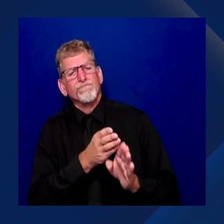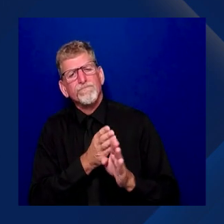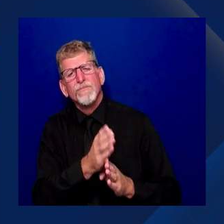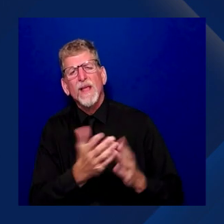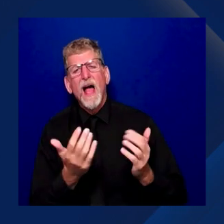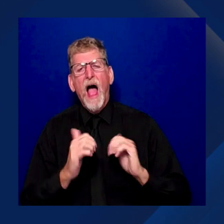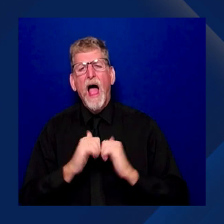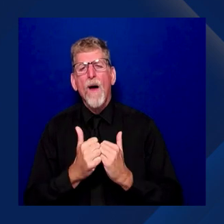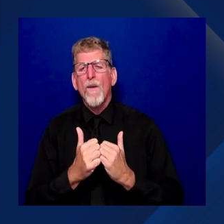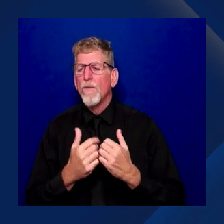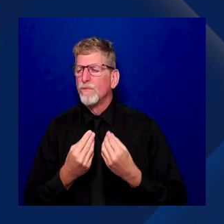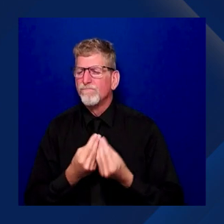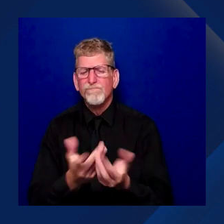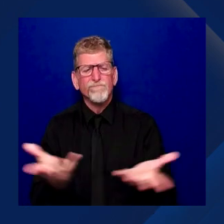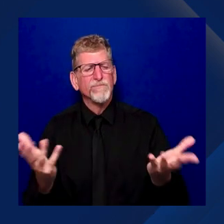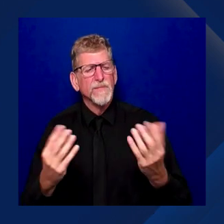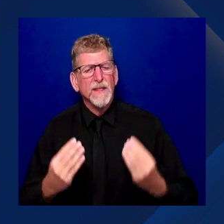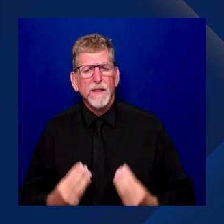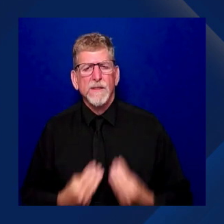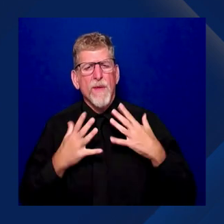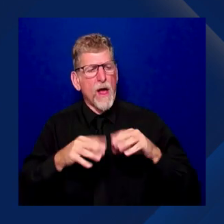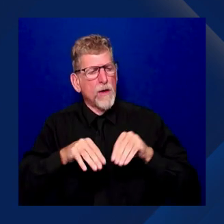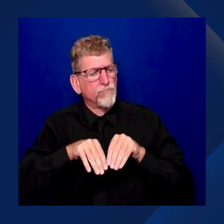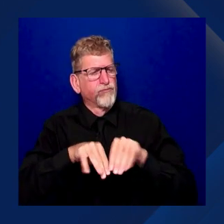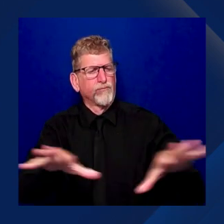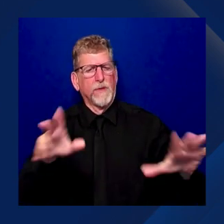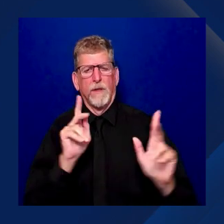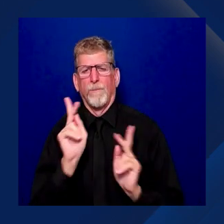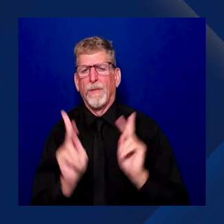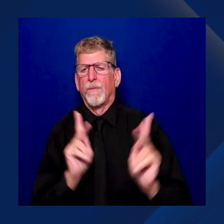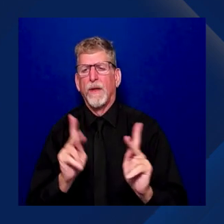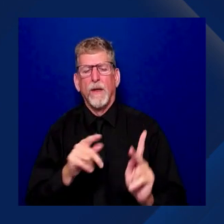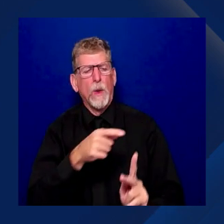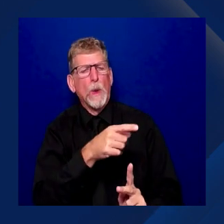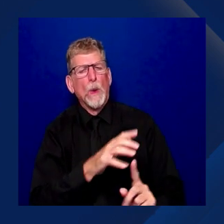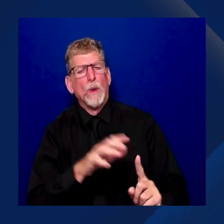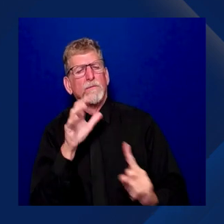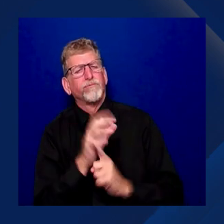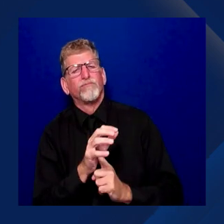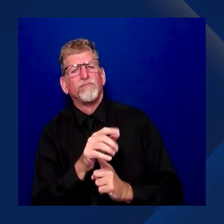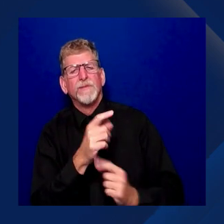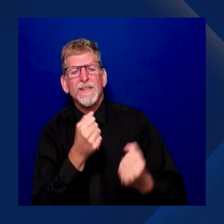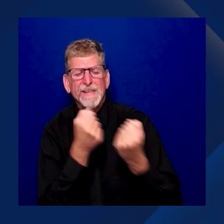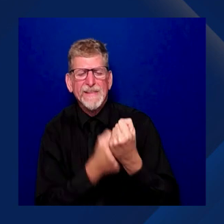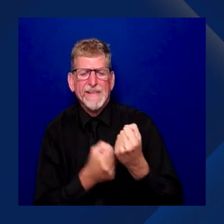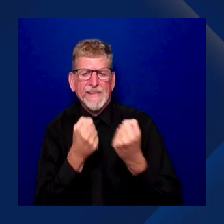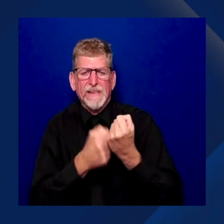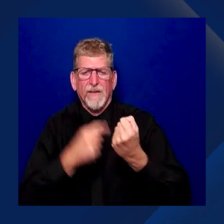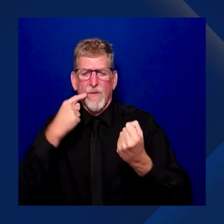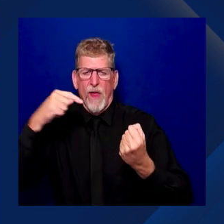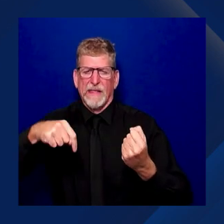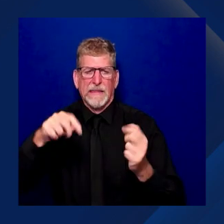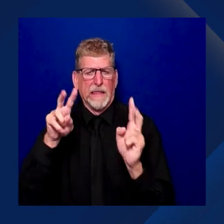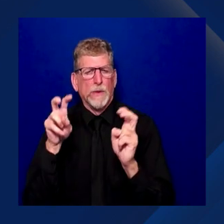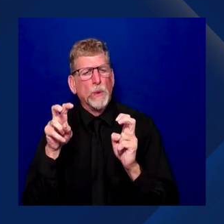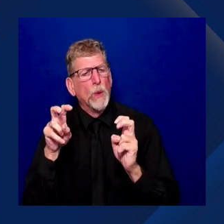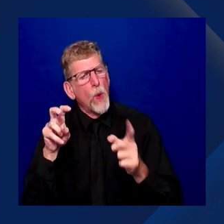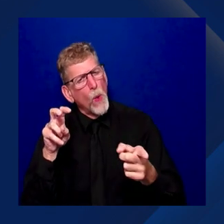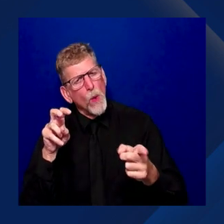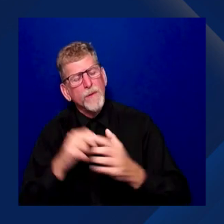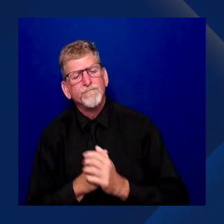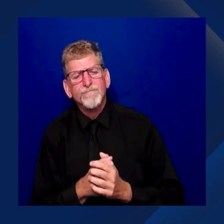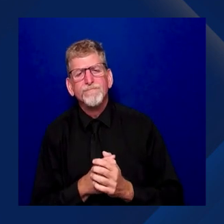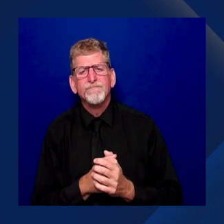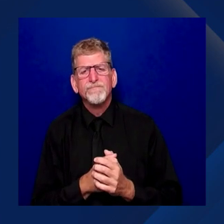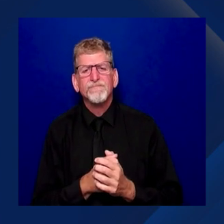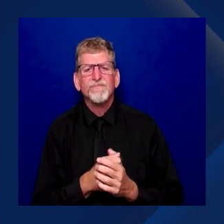many, you have been an extraordinary advocate on this issue, and I want to thank you because you really do inspire me and so